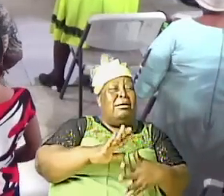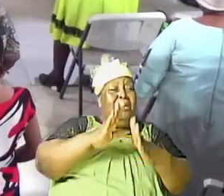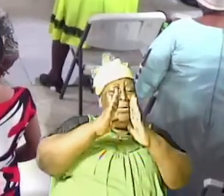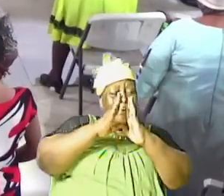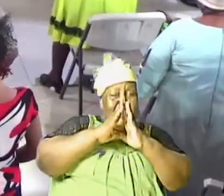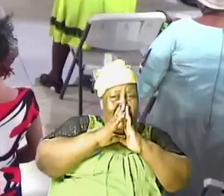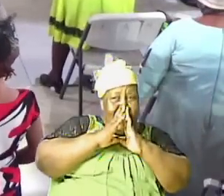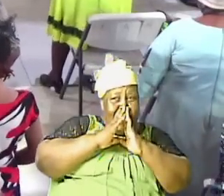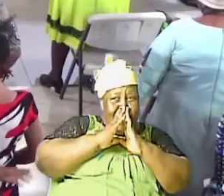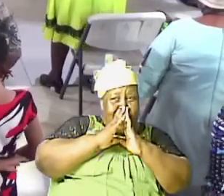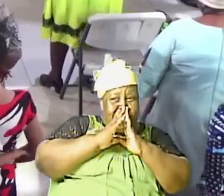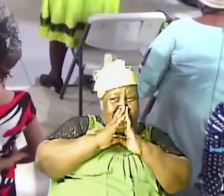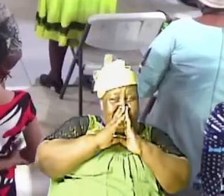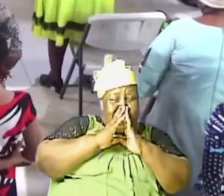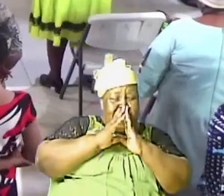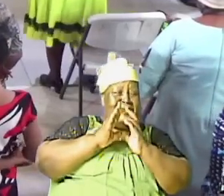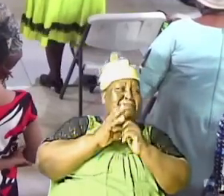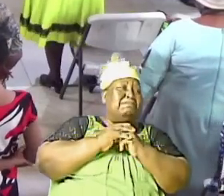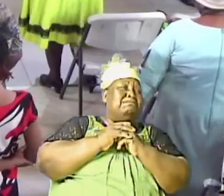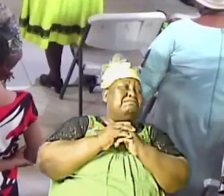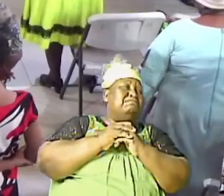Lord.